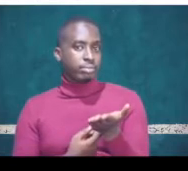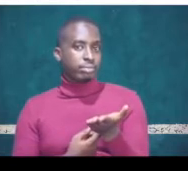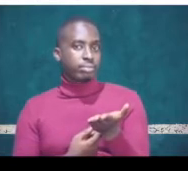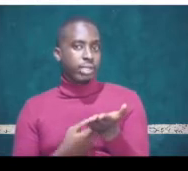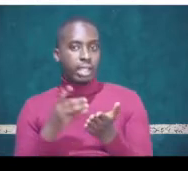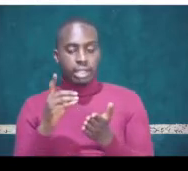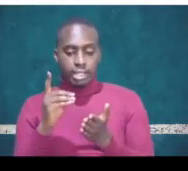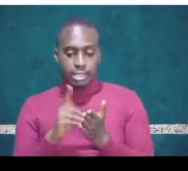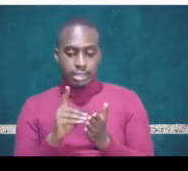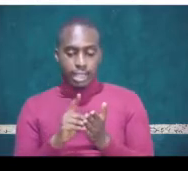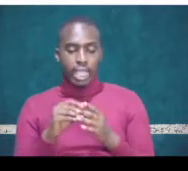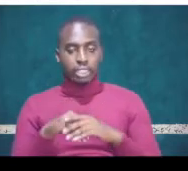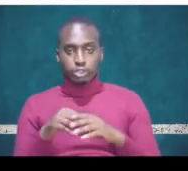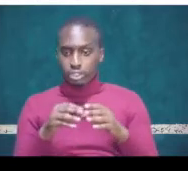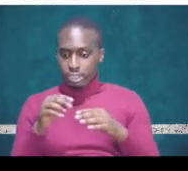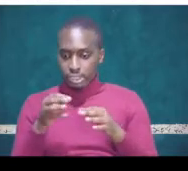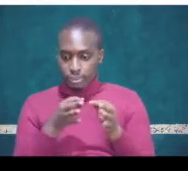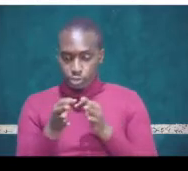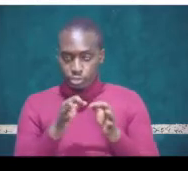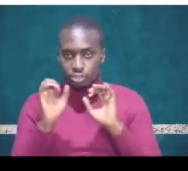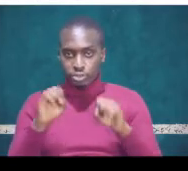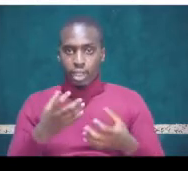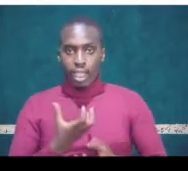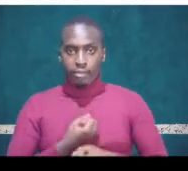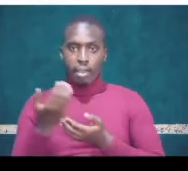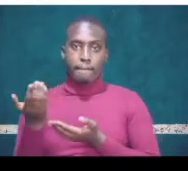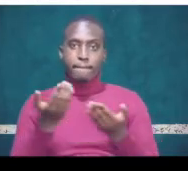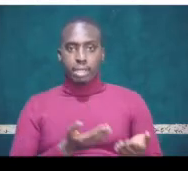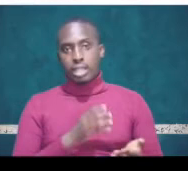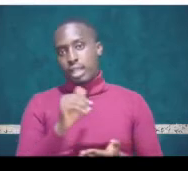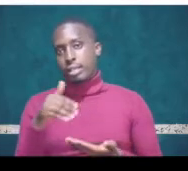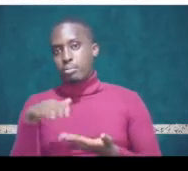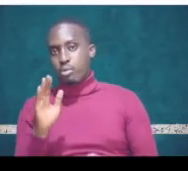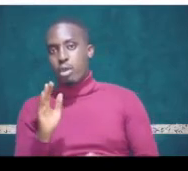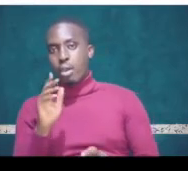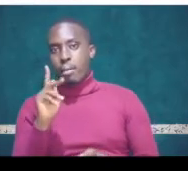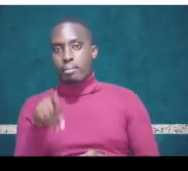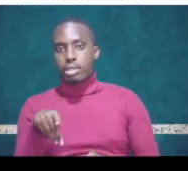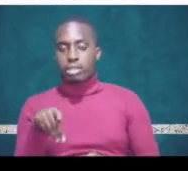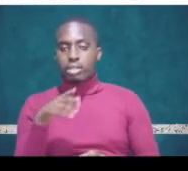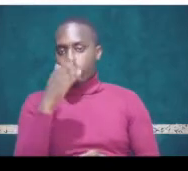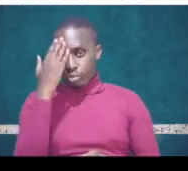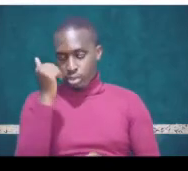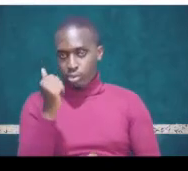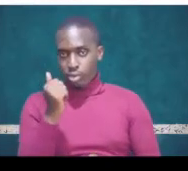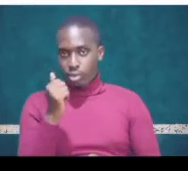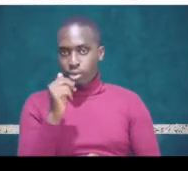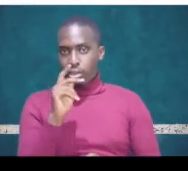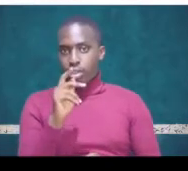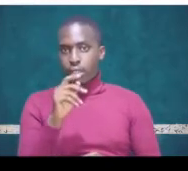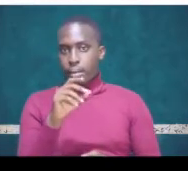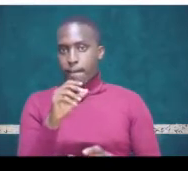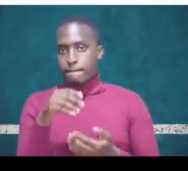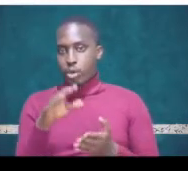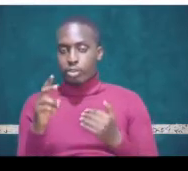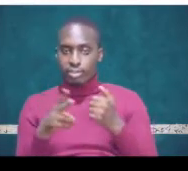data into the demonstration, I would have now to bring other more potentiometers like these ones, other more 7, and